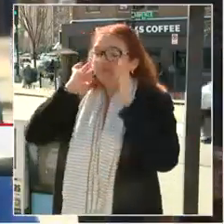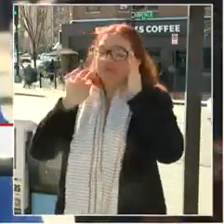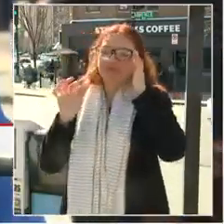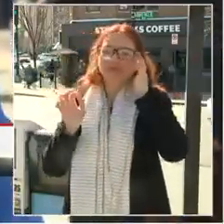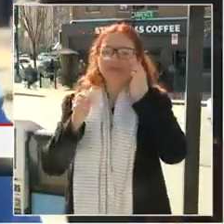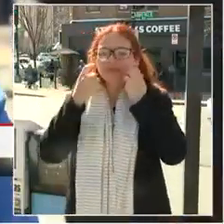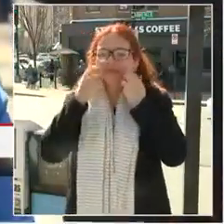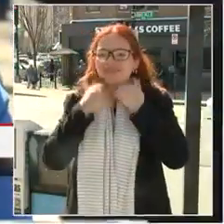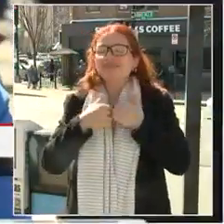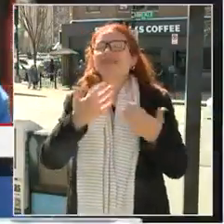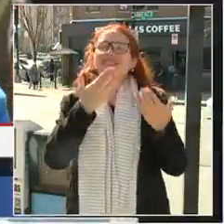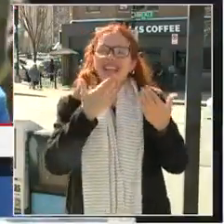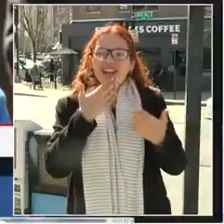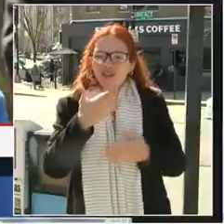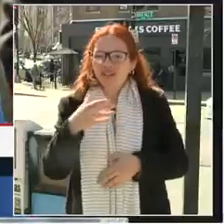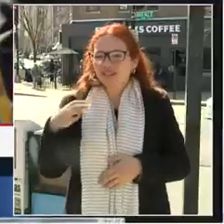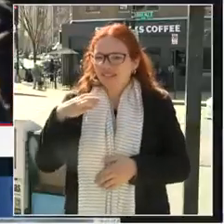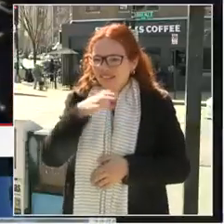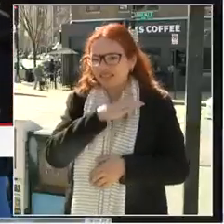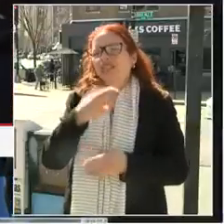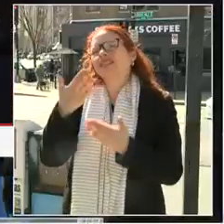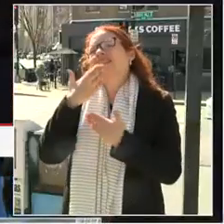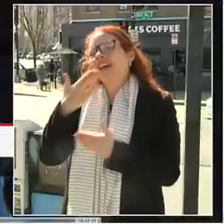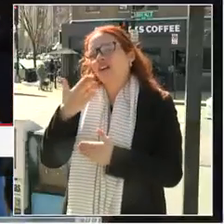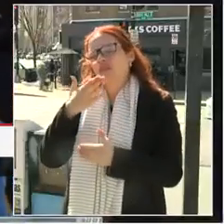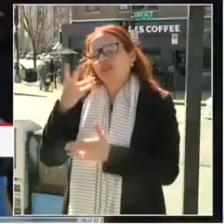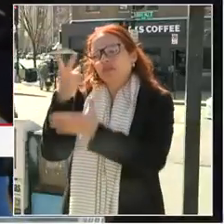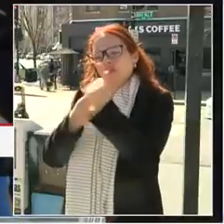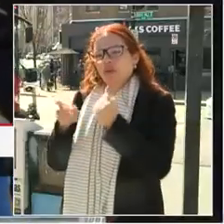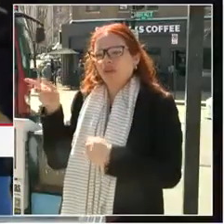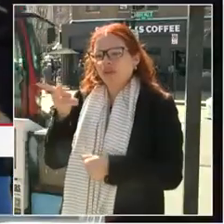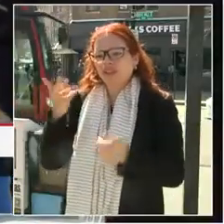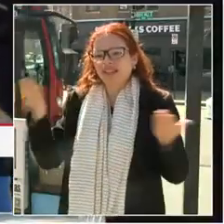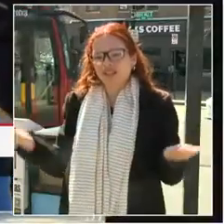Thank you, Mayor, and thank you, Chief. Appreciate you both being out here today.